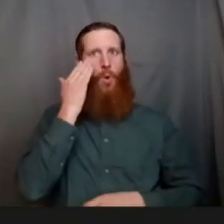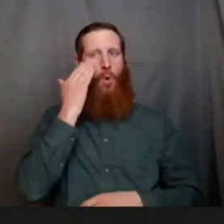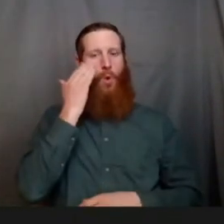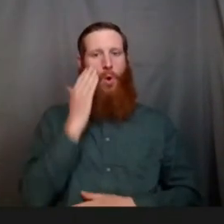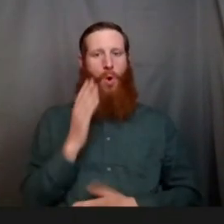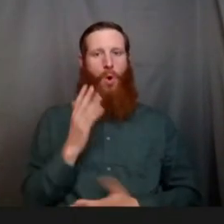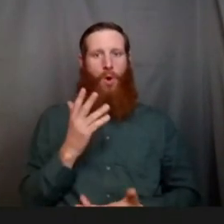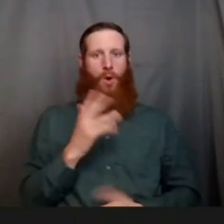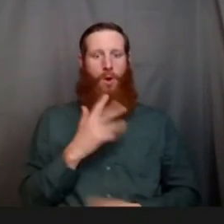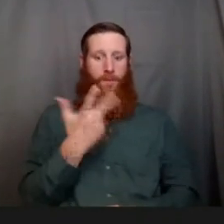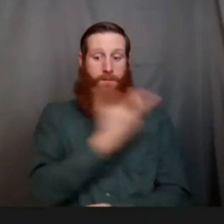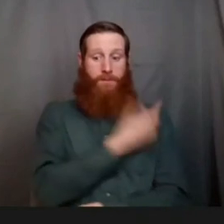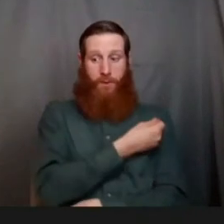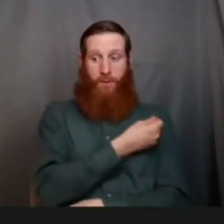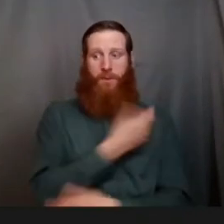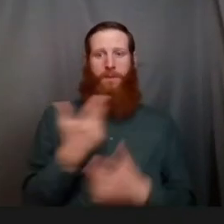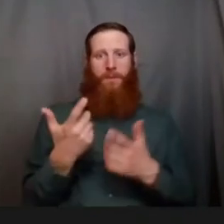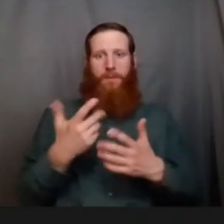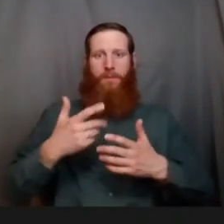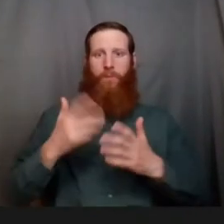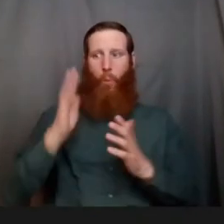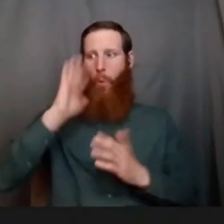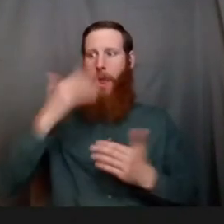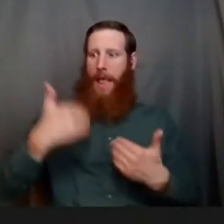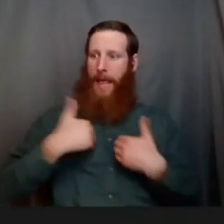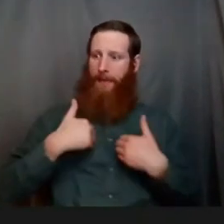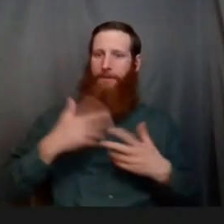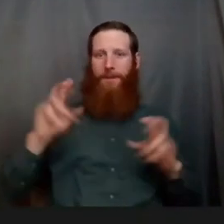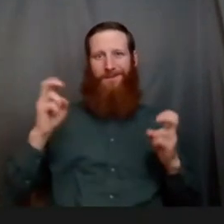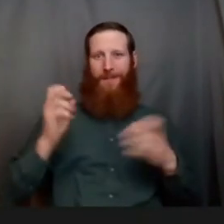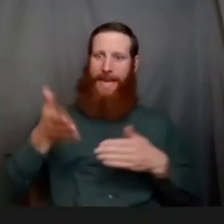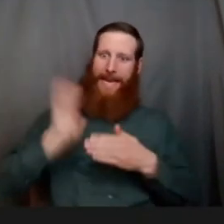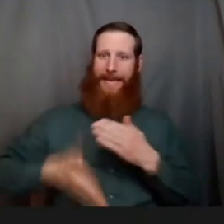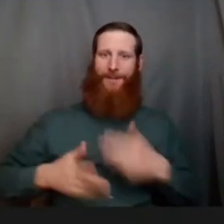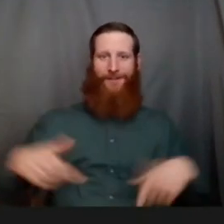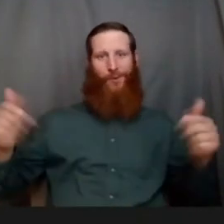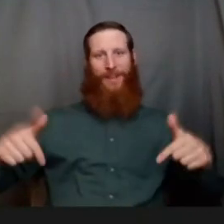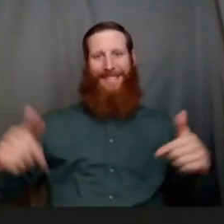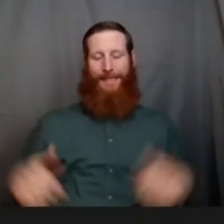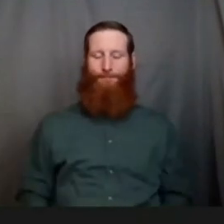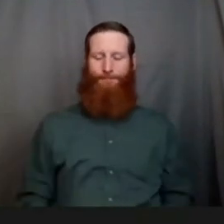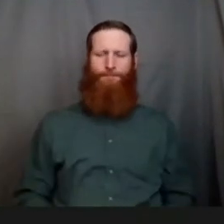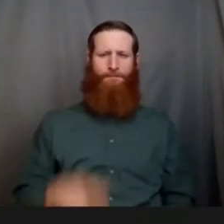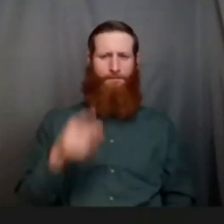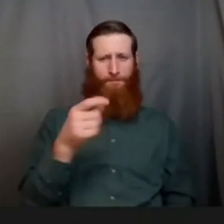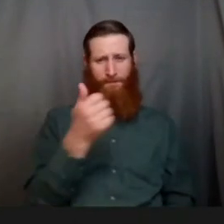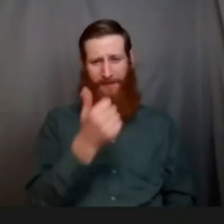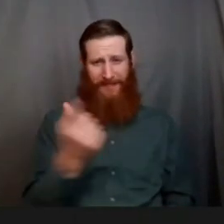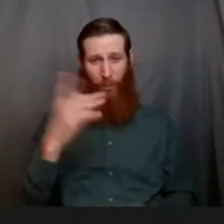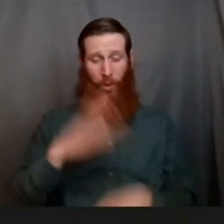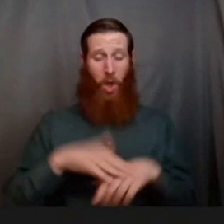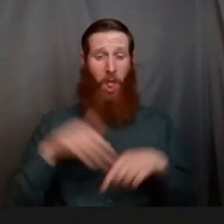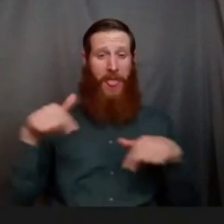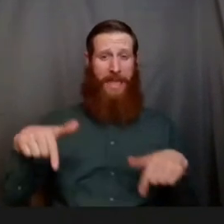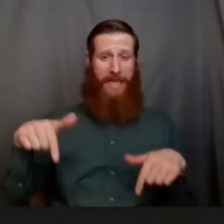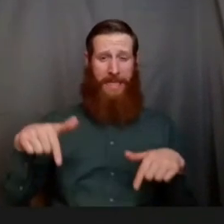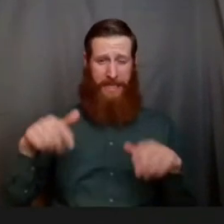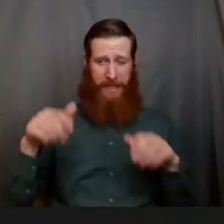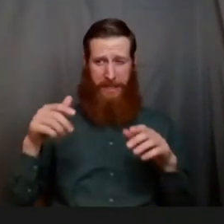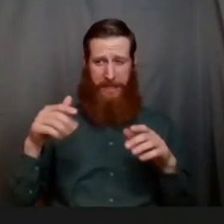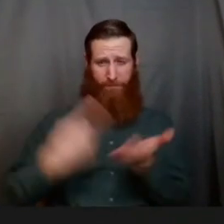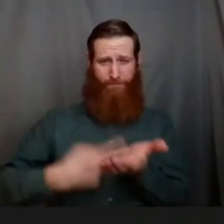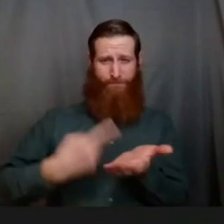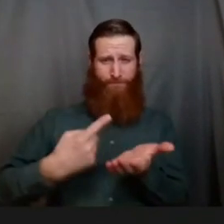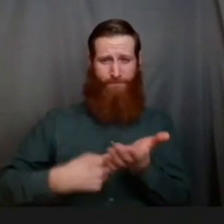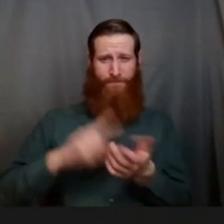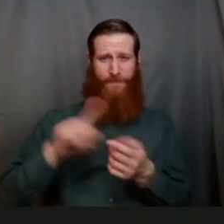there is eventually going to be an end to all this. Can anybody on this call speak to drop-offs